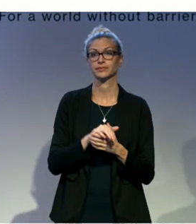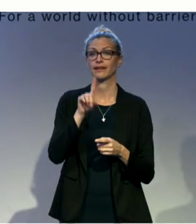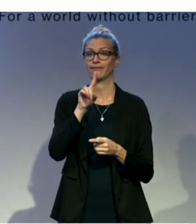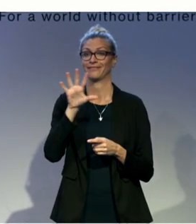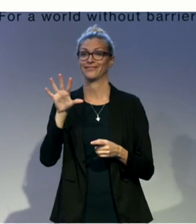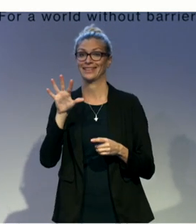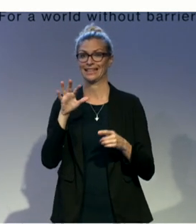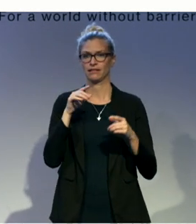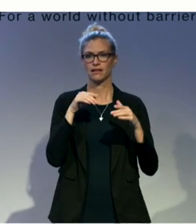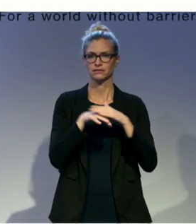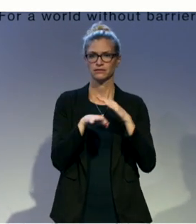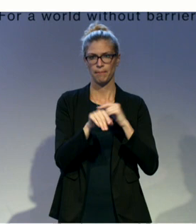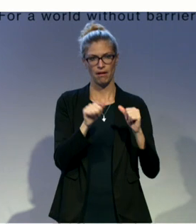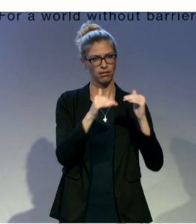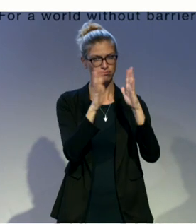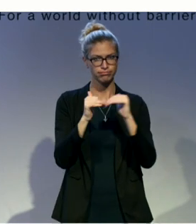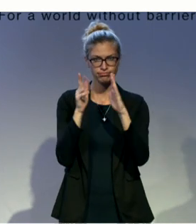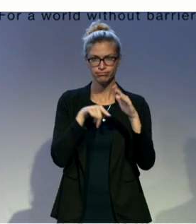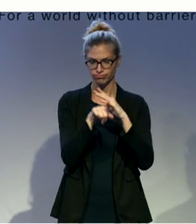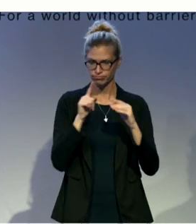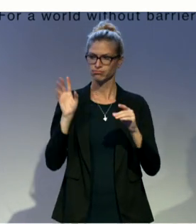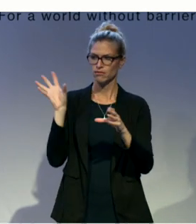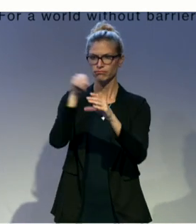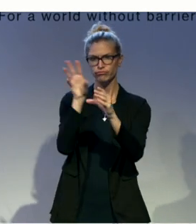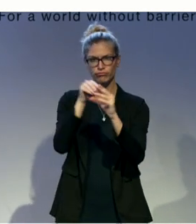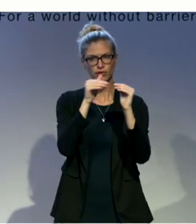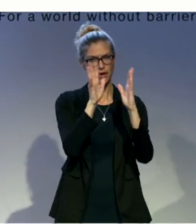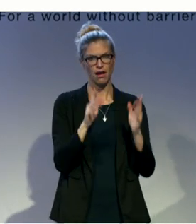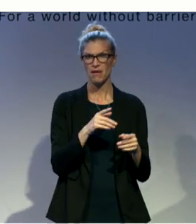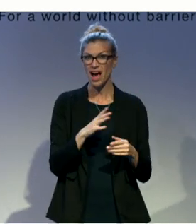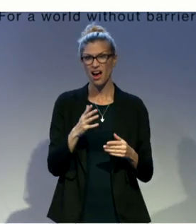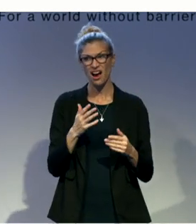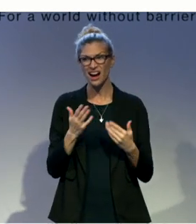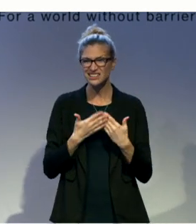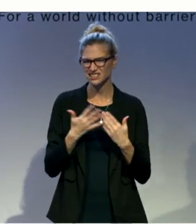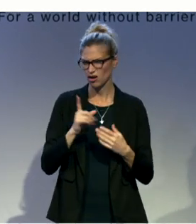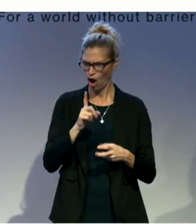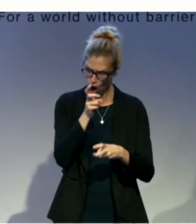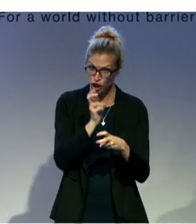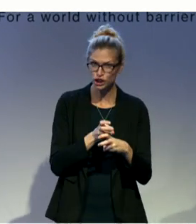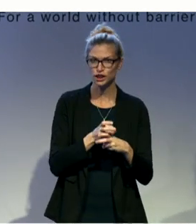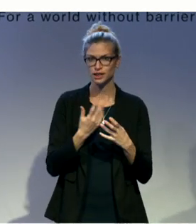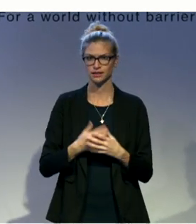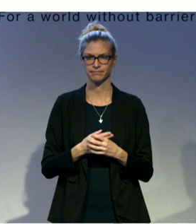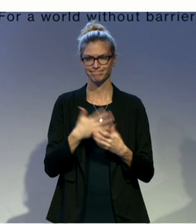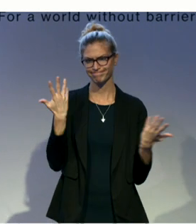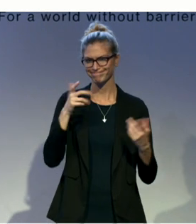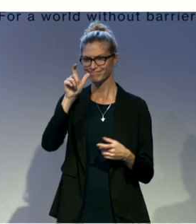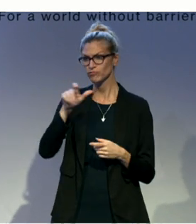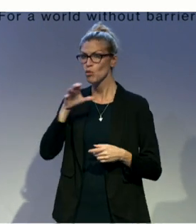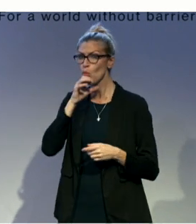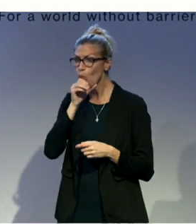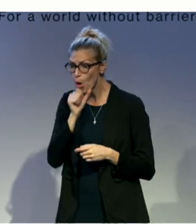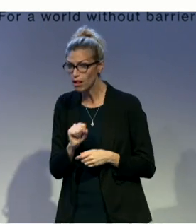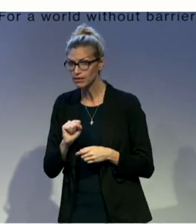to an explicit demand. The clients are families or elderly parents with